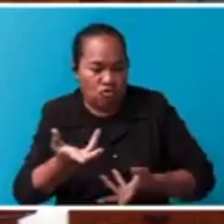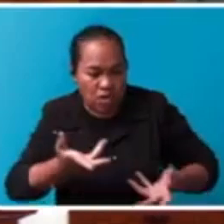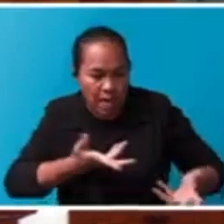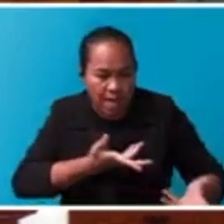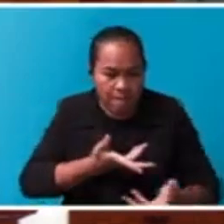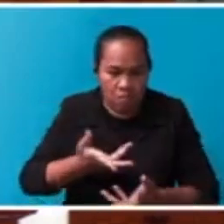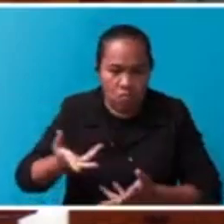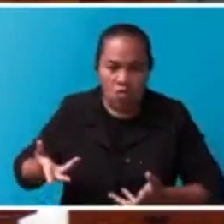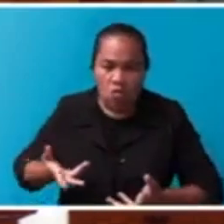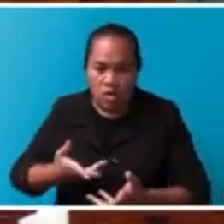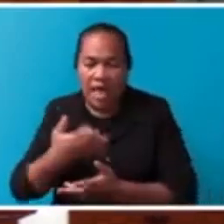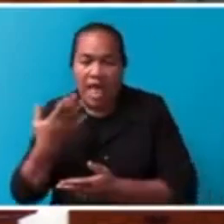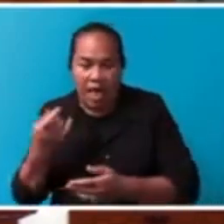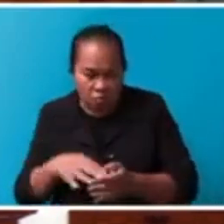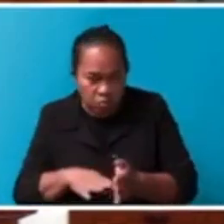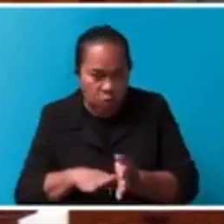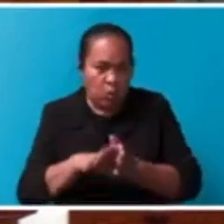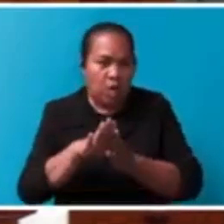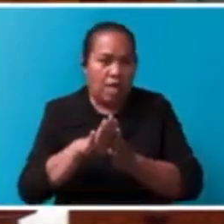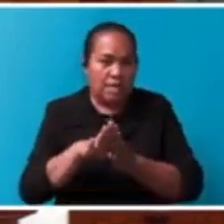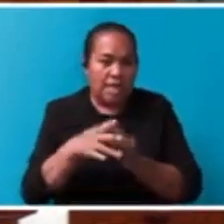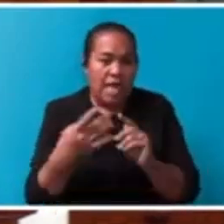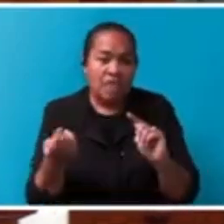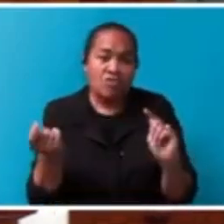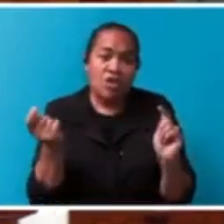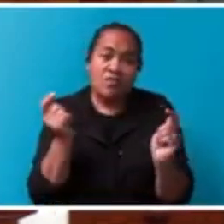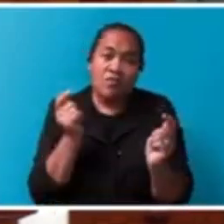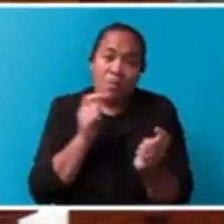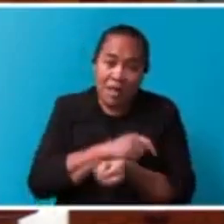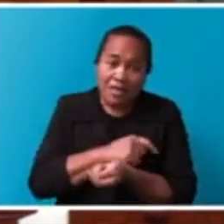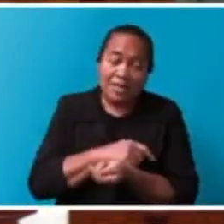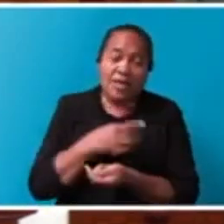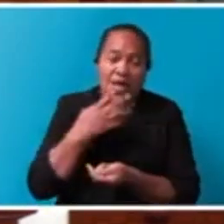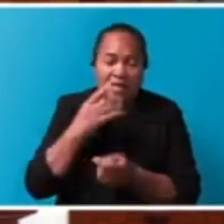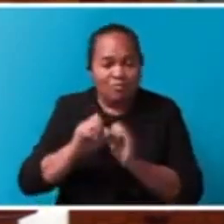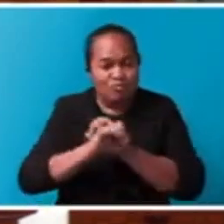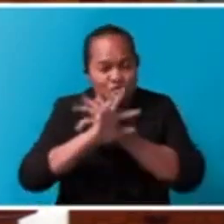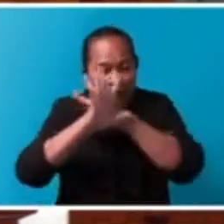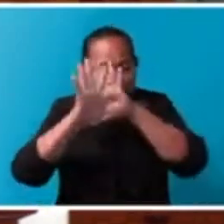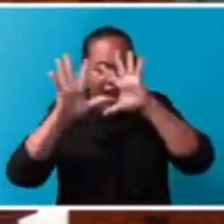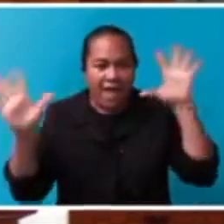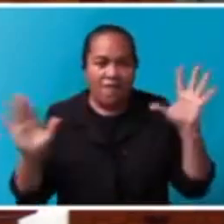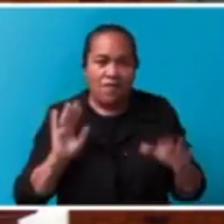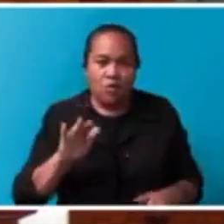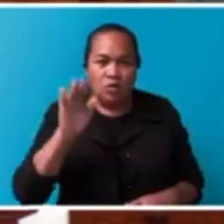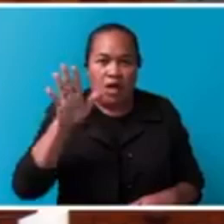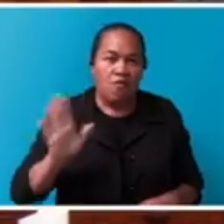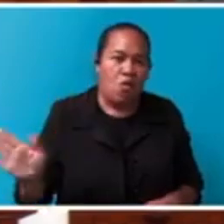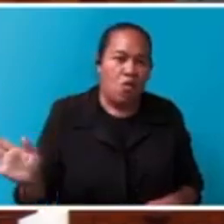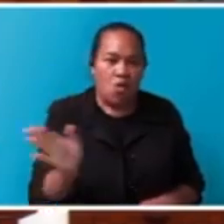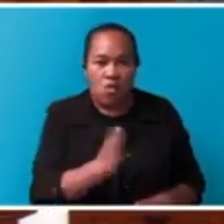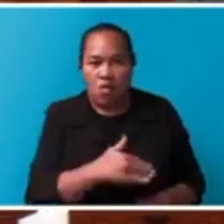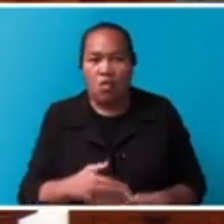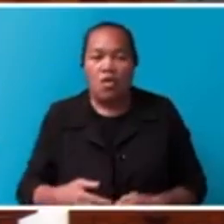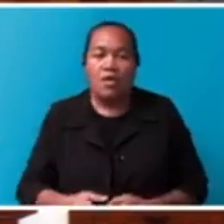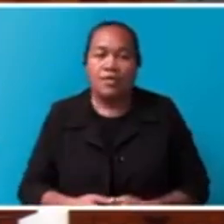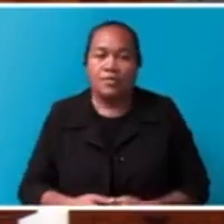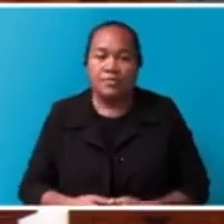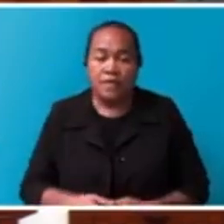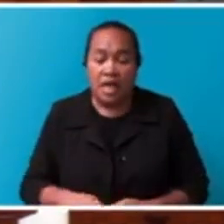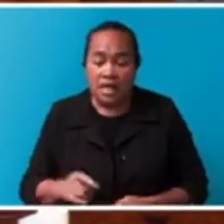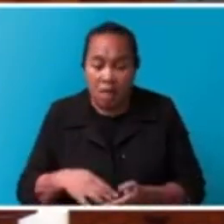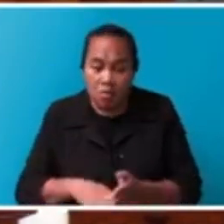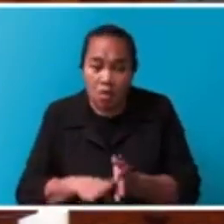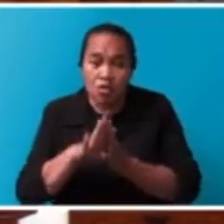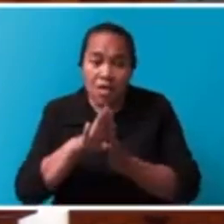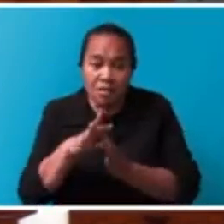there is progress, and in transformation there is a bright future for all. The progress and the